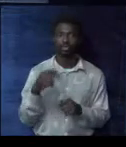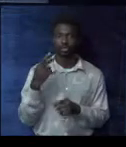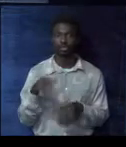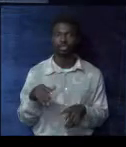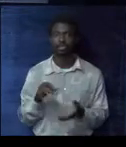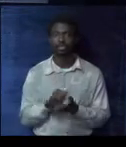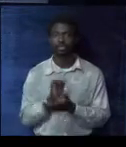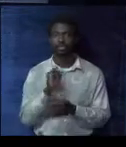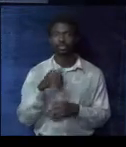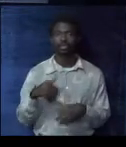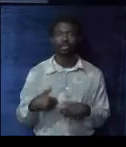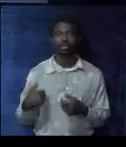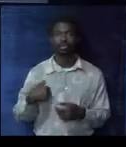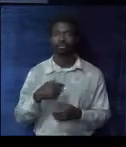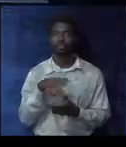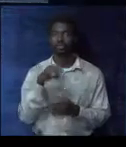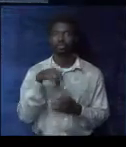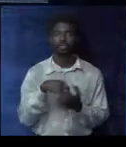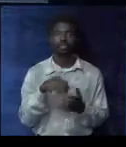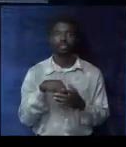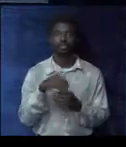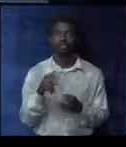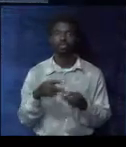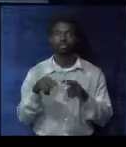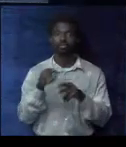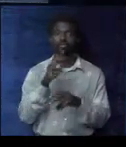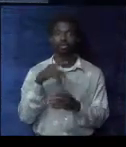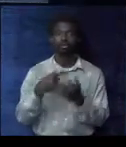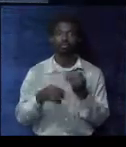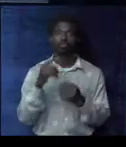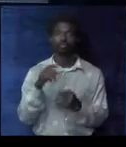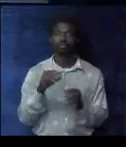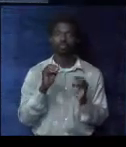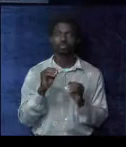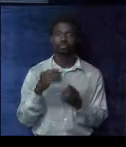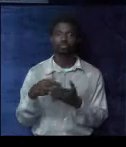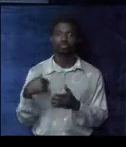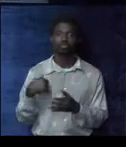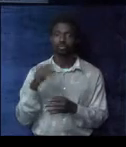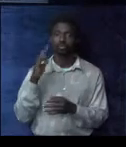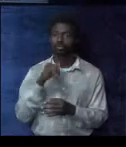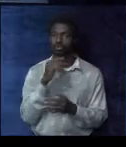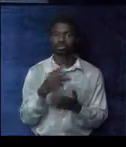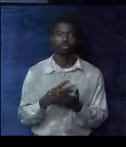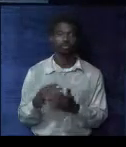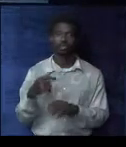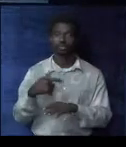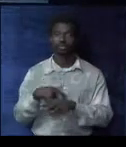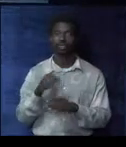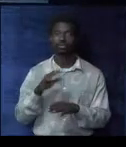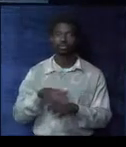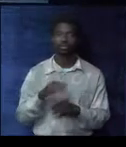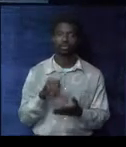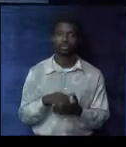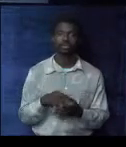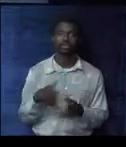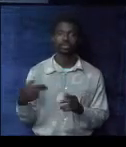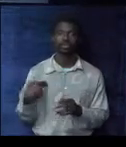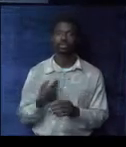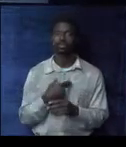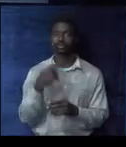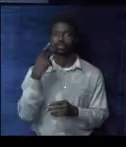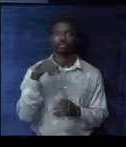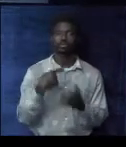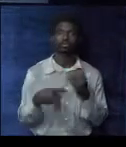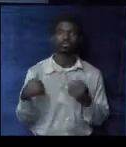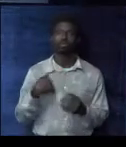as you can see. So that's how we pick it out. The values are what you've already been taught before, so we will not waste too much time on this. Now